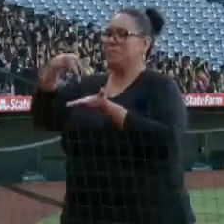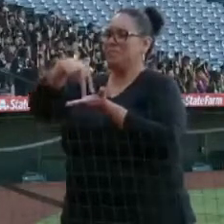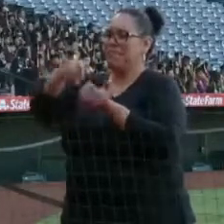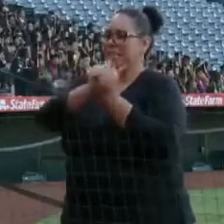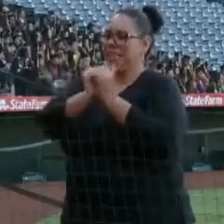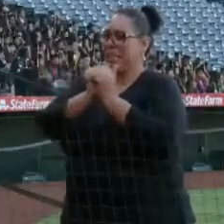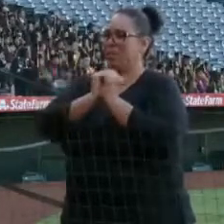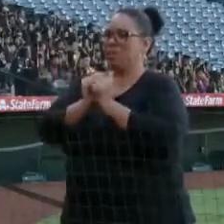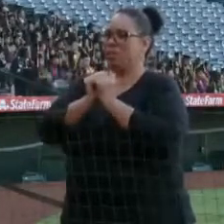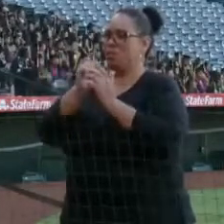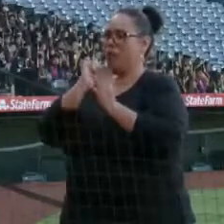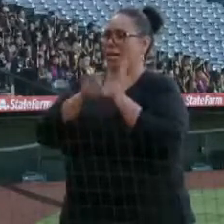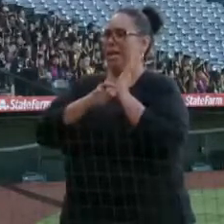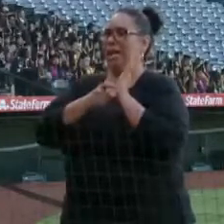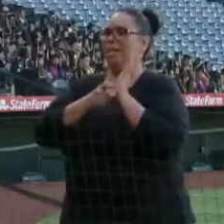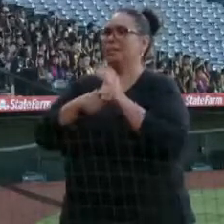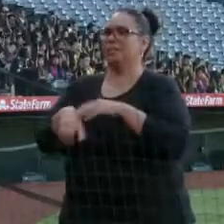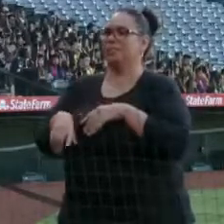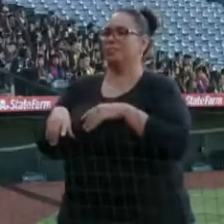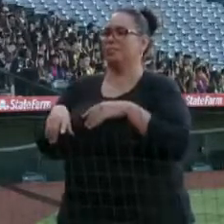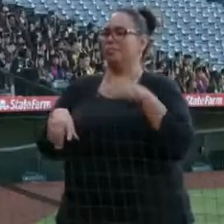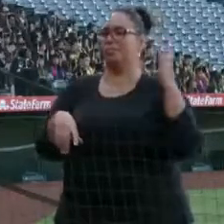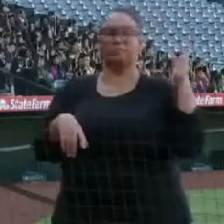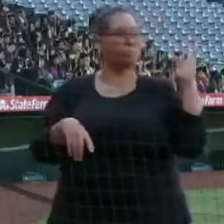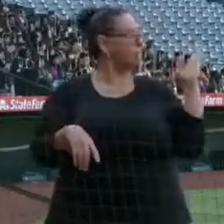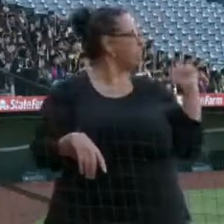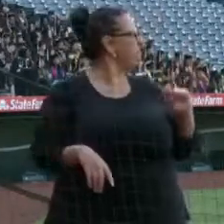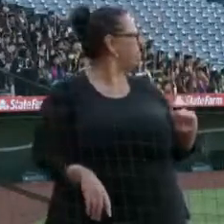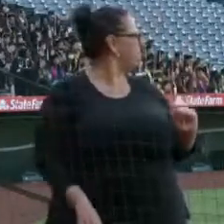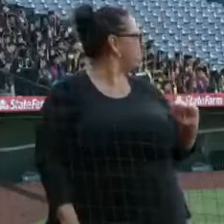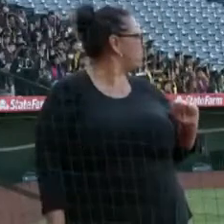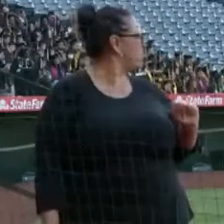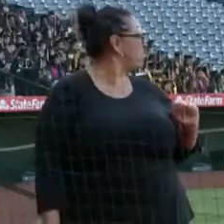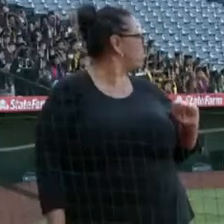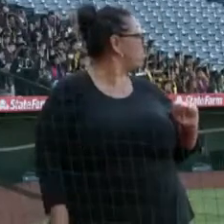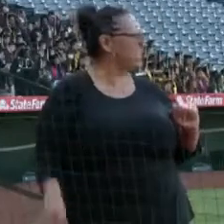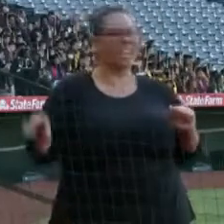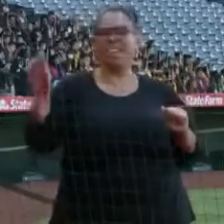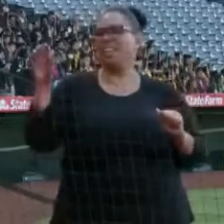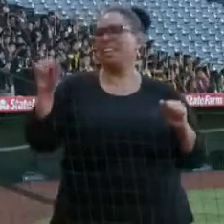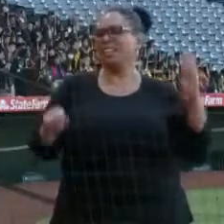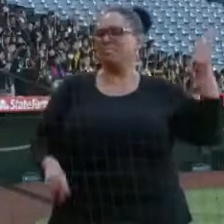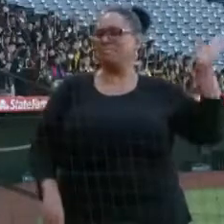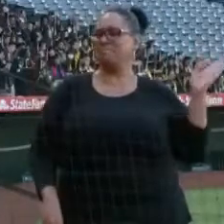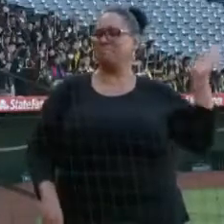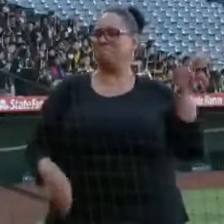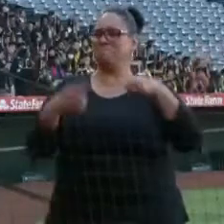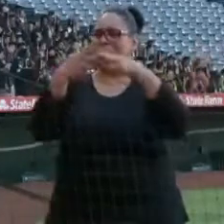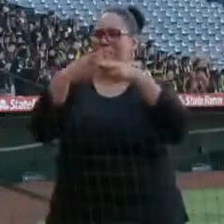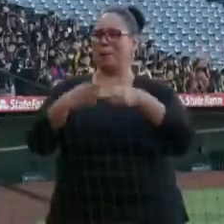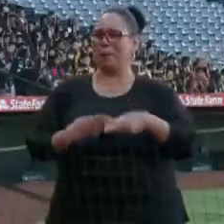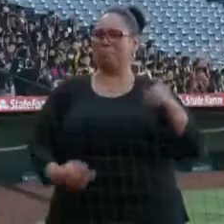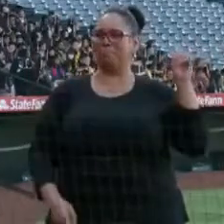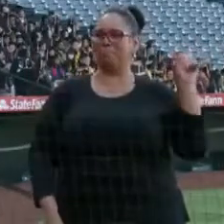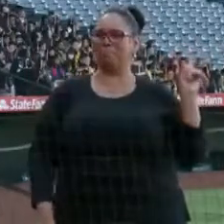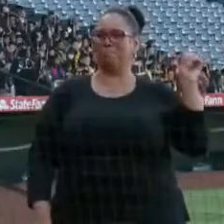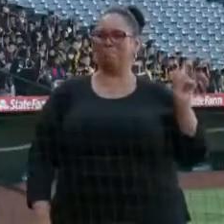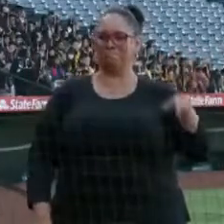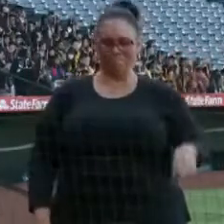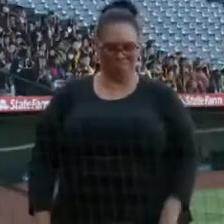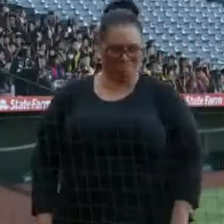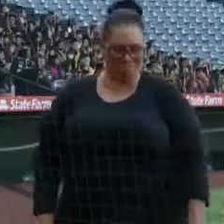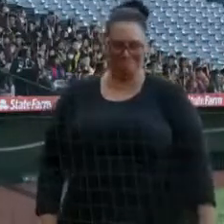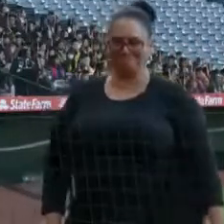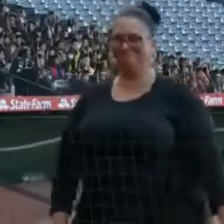recognized. Andrea Mayorga, Anthropology. Jessica Bullard, English.